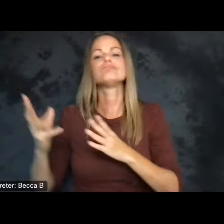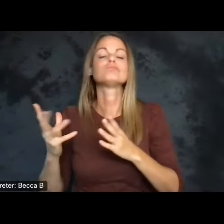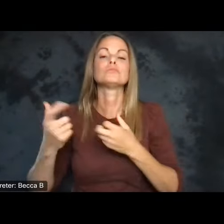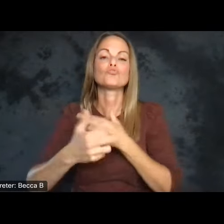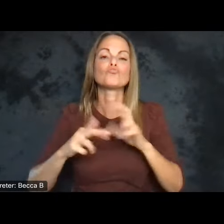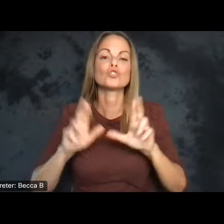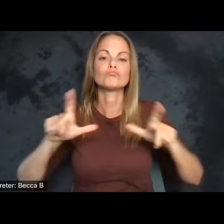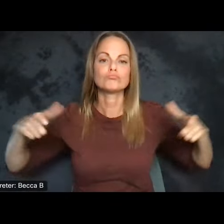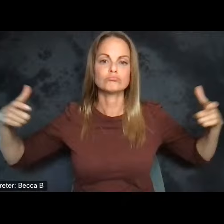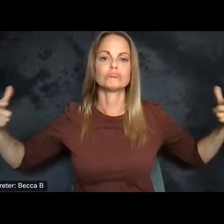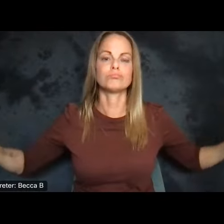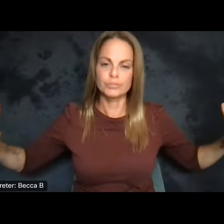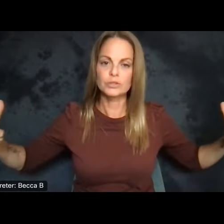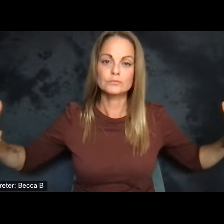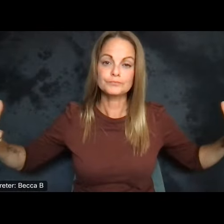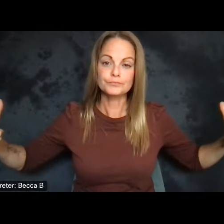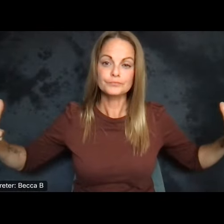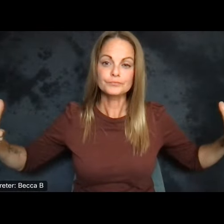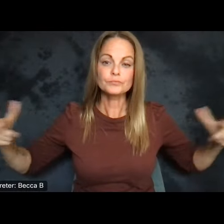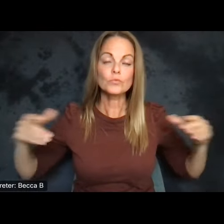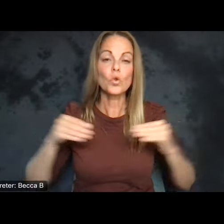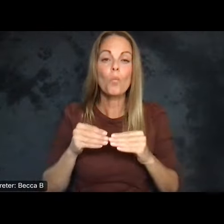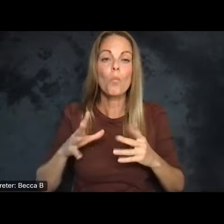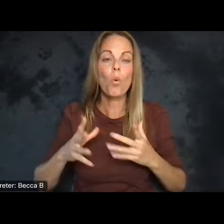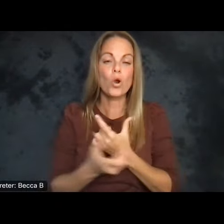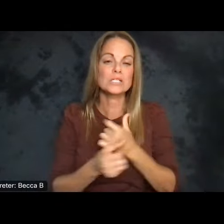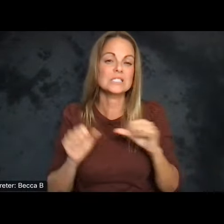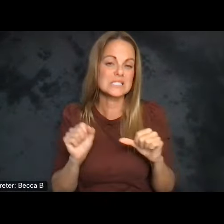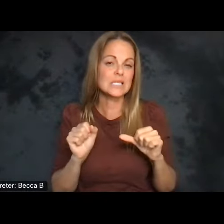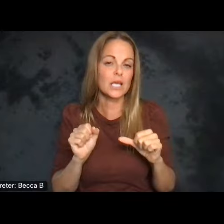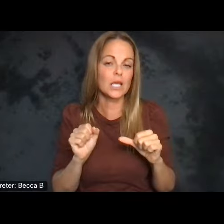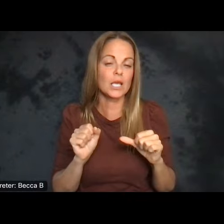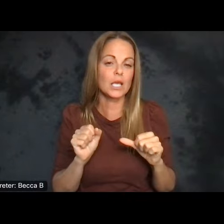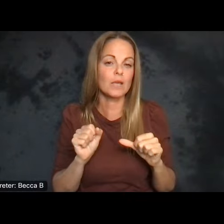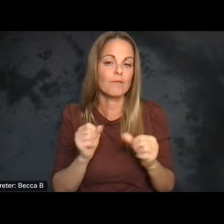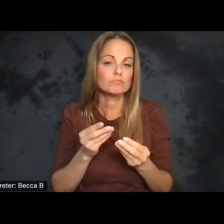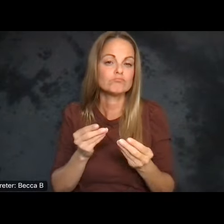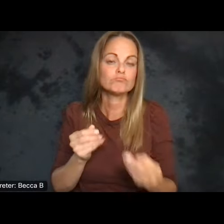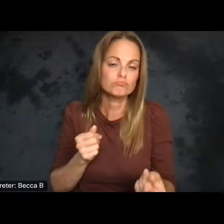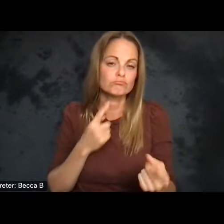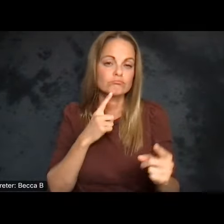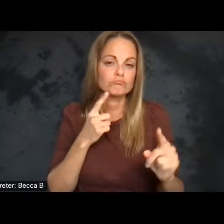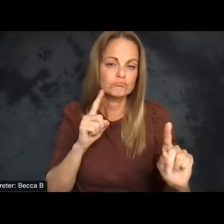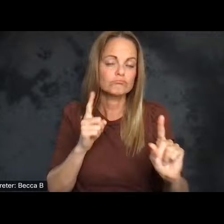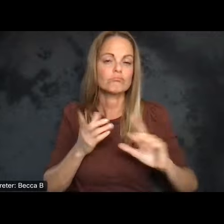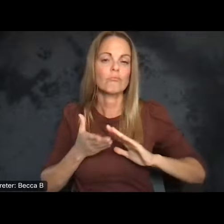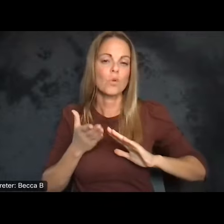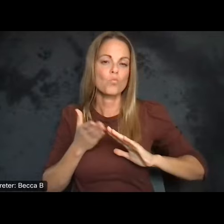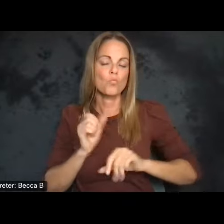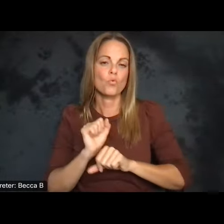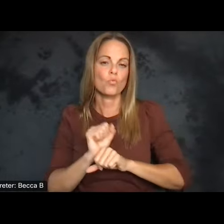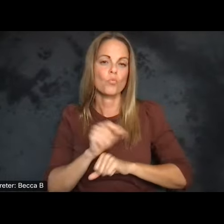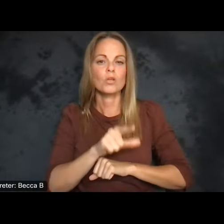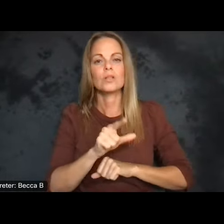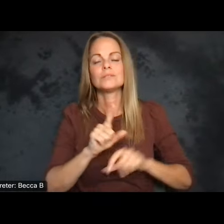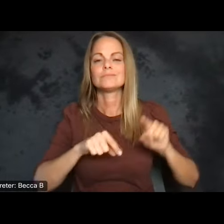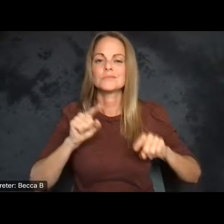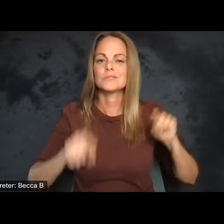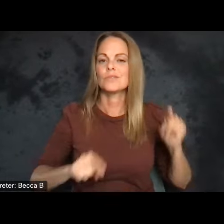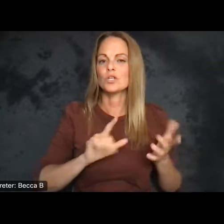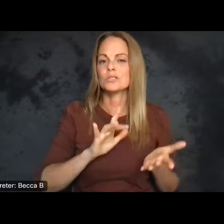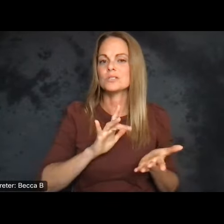out to really more safely and efficiently be able to run those operations out there with the various pill packs and the systems they